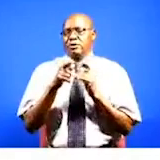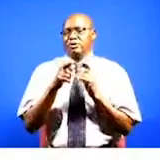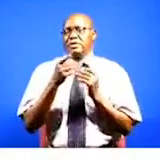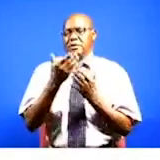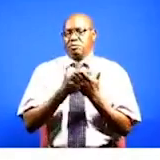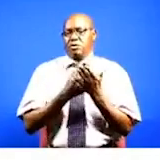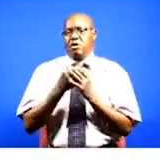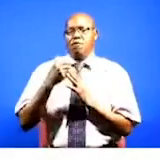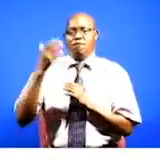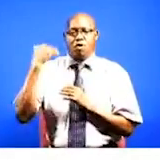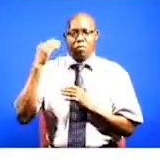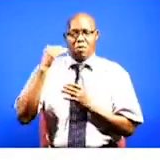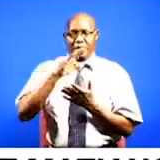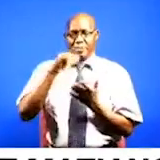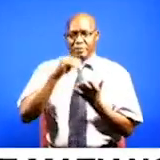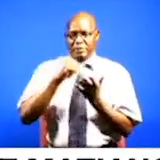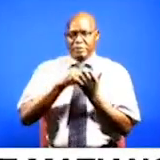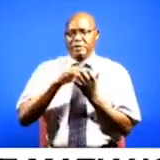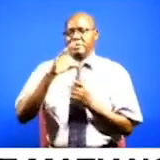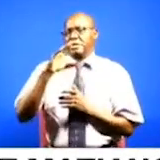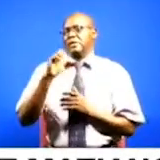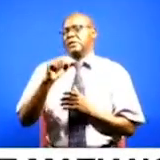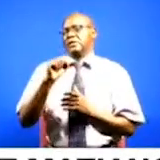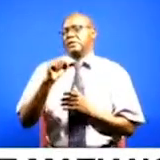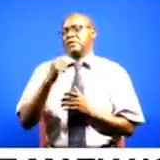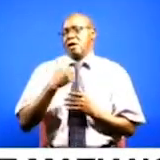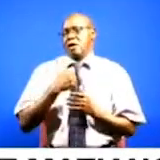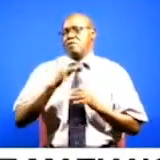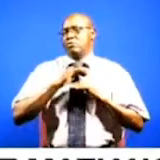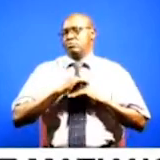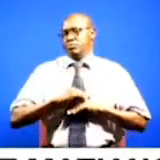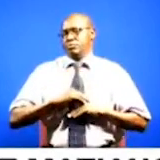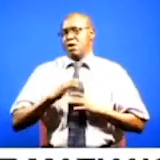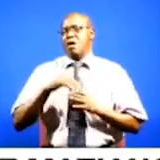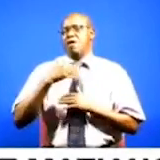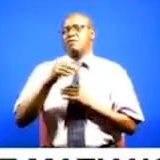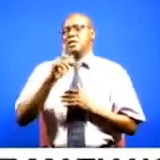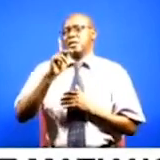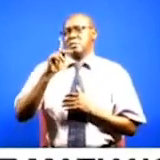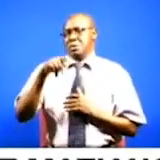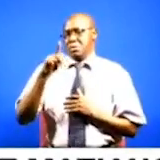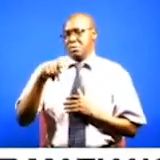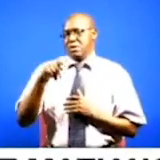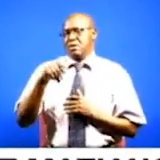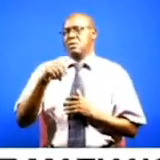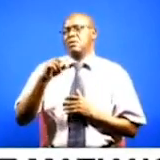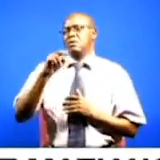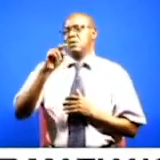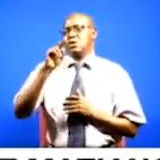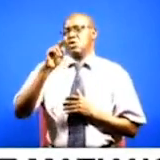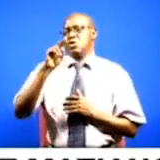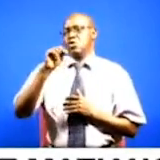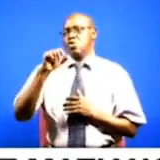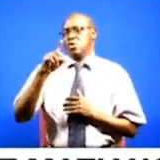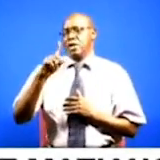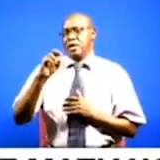Former Interior Cabinet Secretary Dr. Fred Matiang’i has gotten a reprieve after the Director of Public Prosecutions, Noordin Haji, directed the